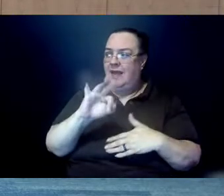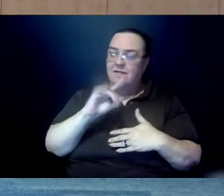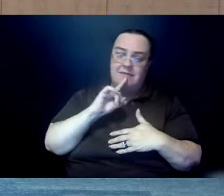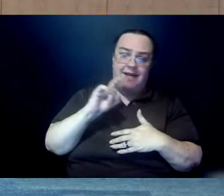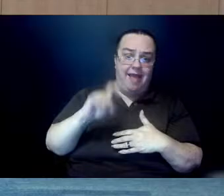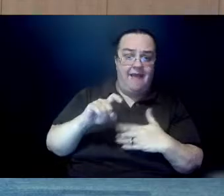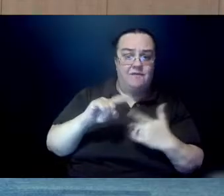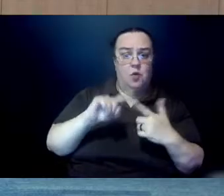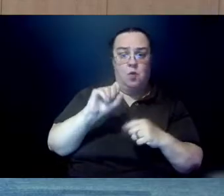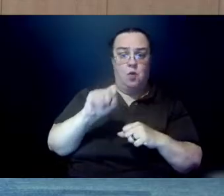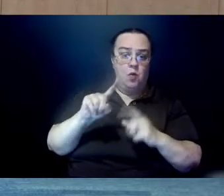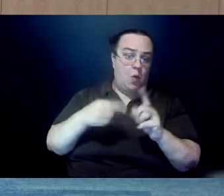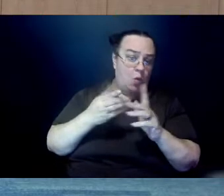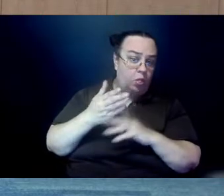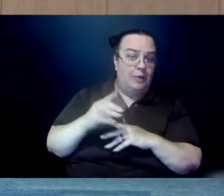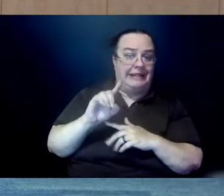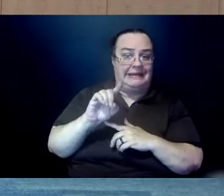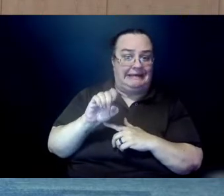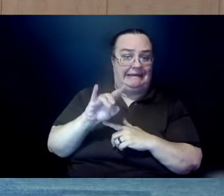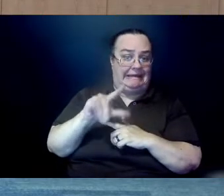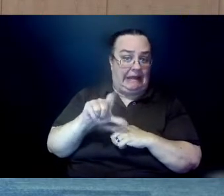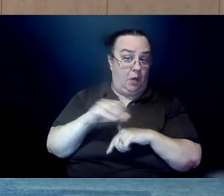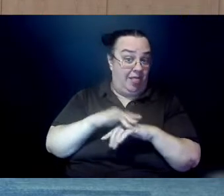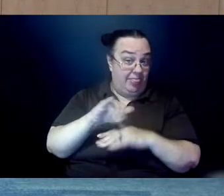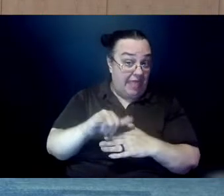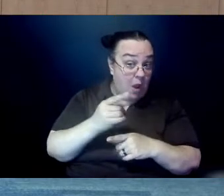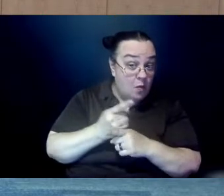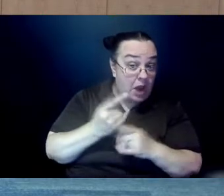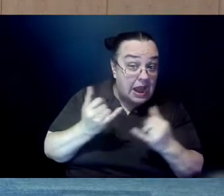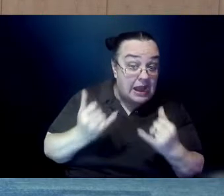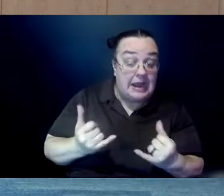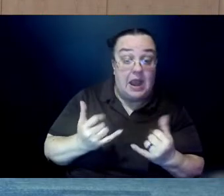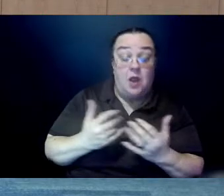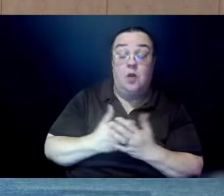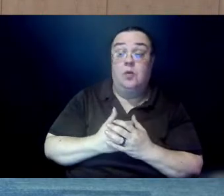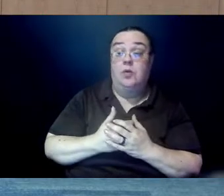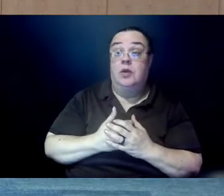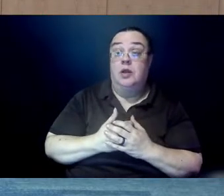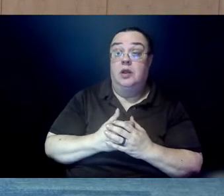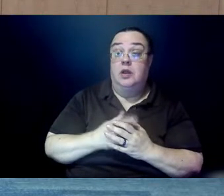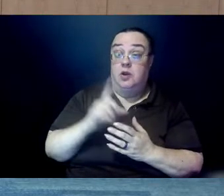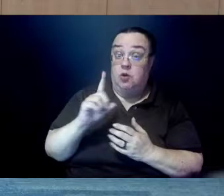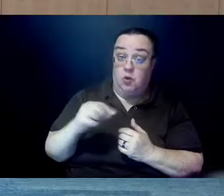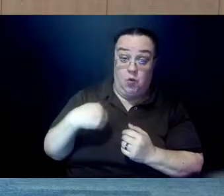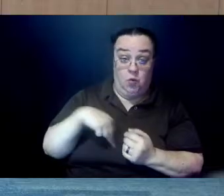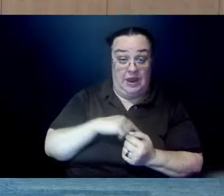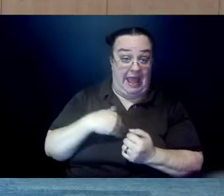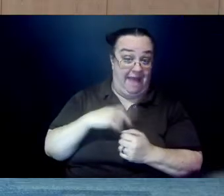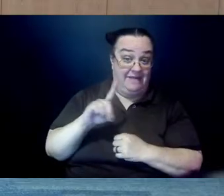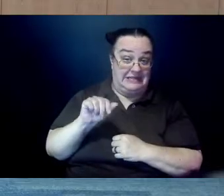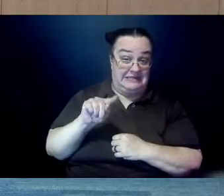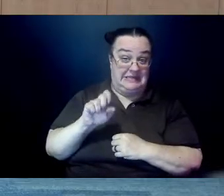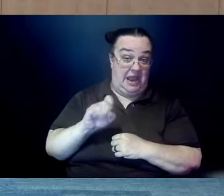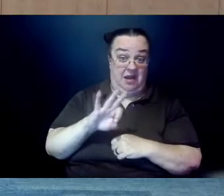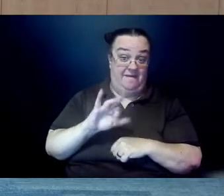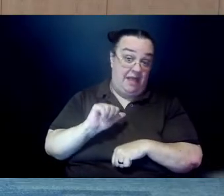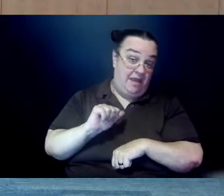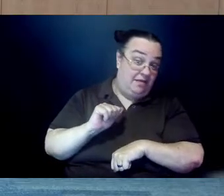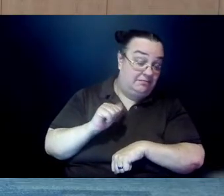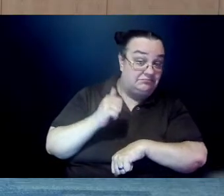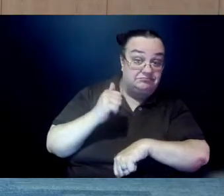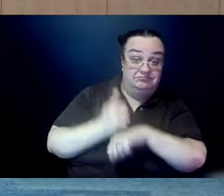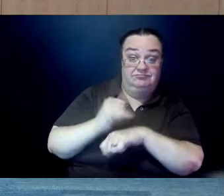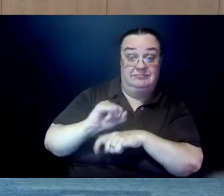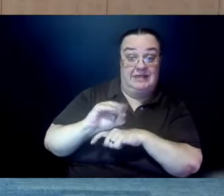through the details right now. Do we have a date of implementation set for the